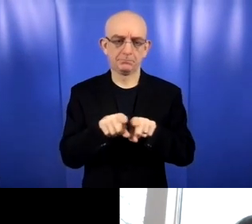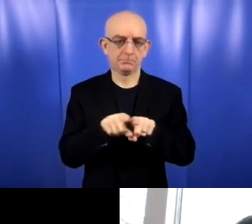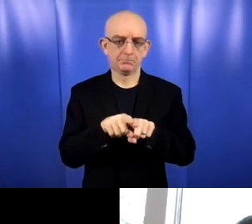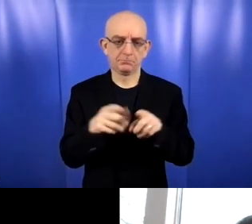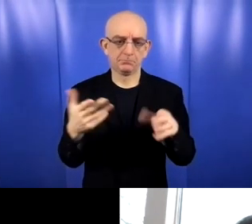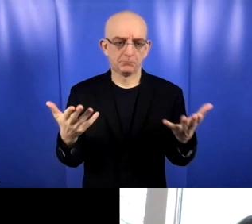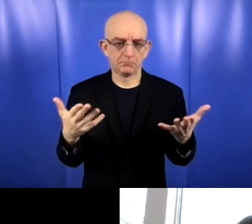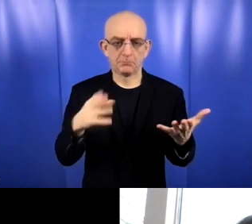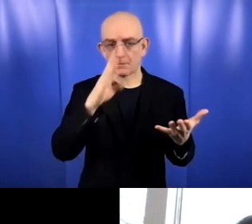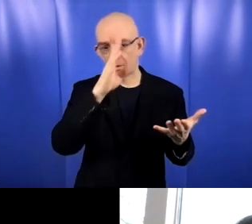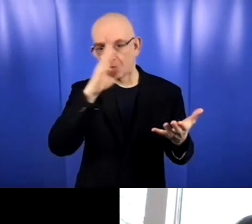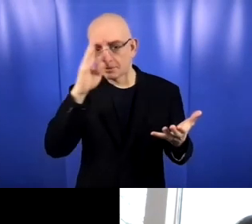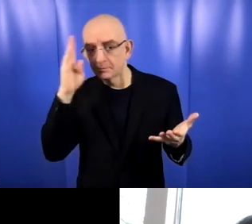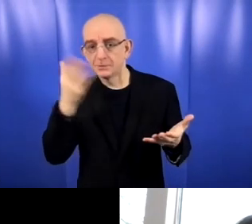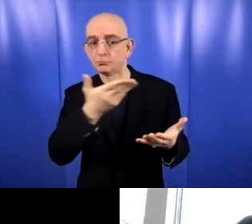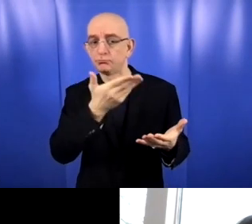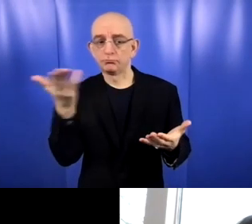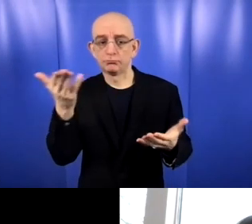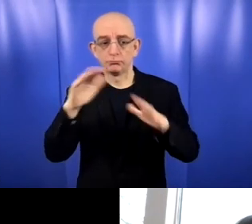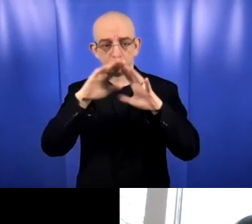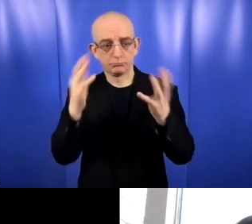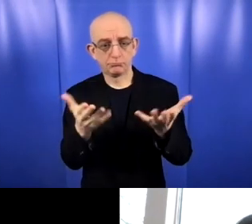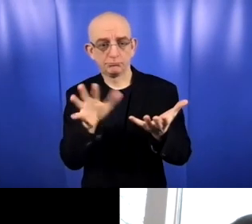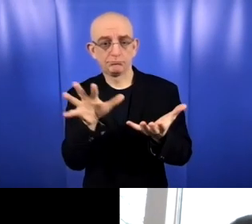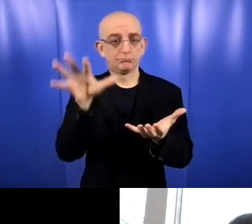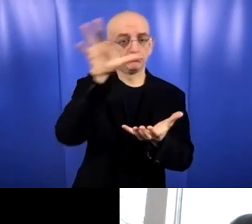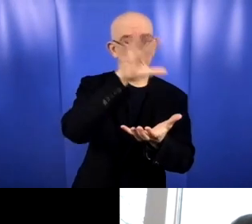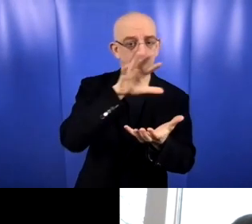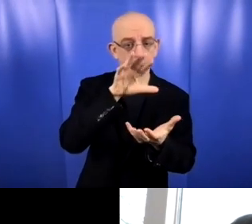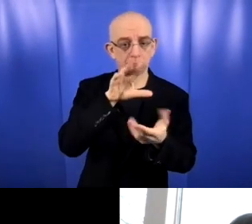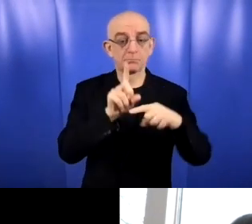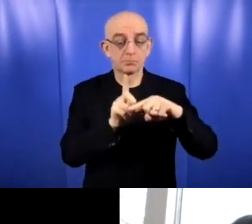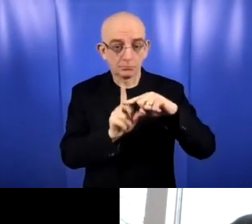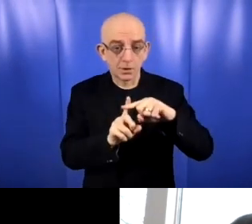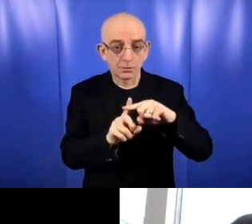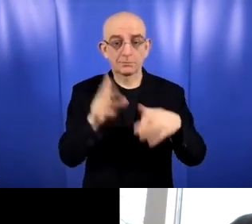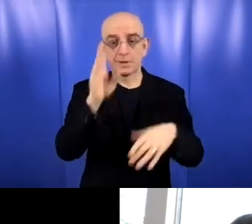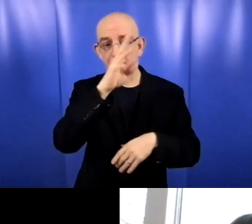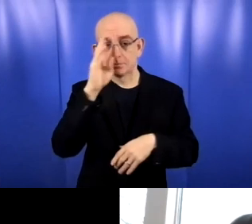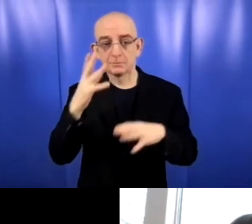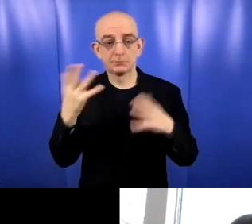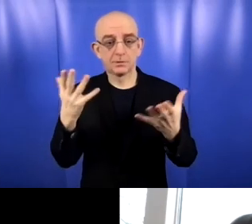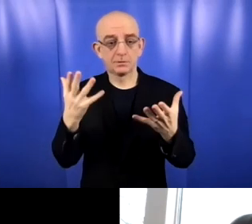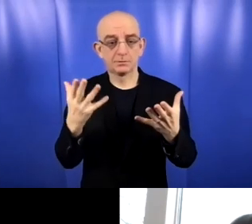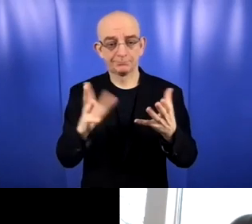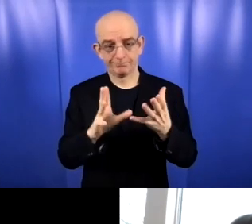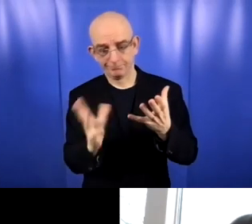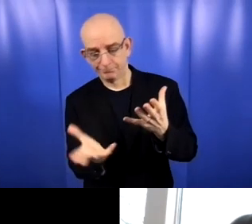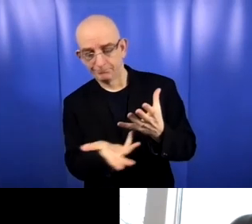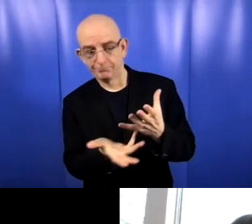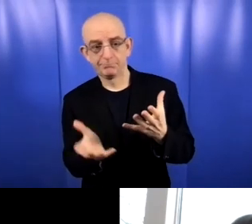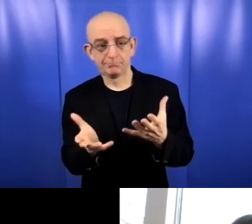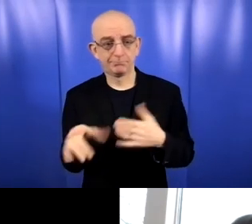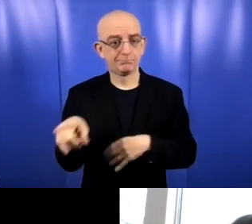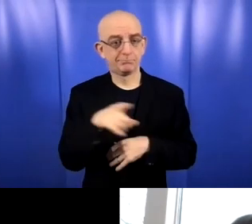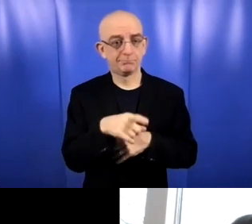low and middle income countries that host all these persons of concern to UNHCR. And this conference has been one of the best